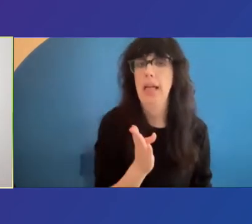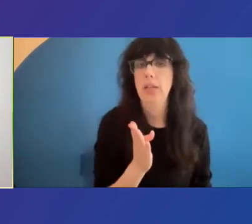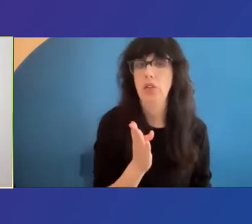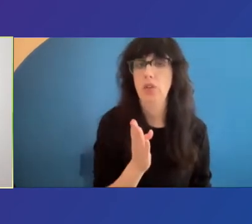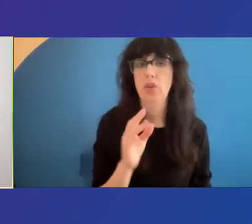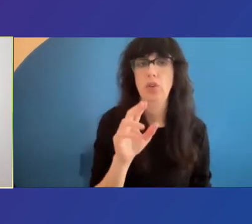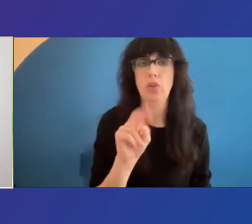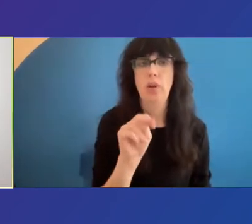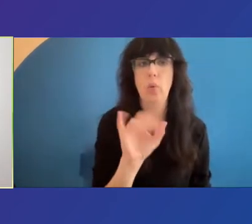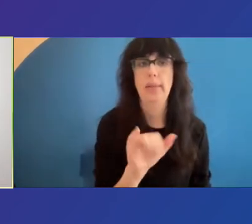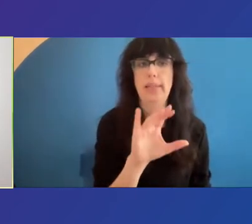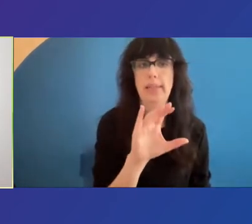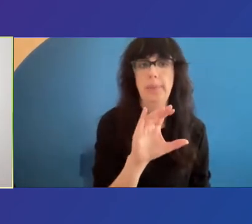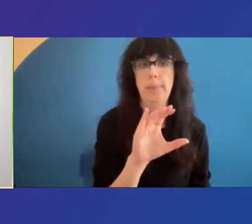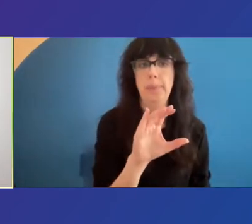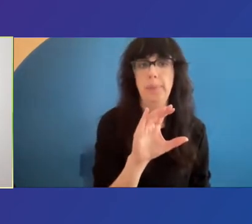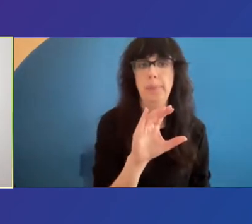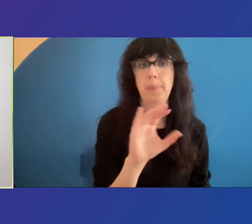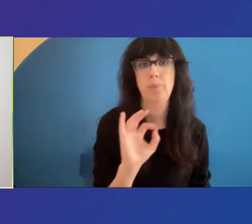dance/NYC.